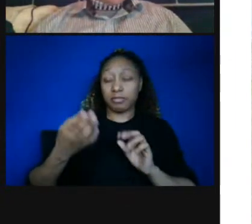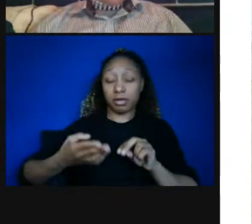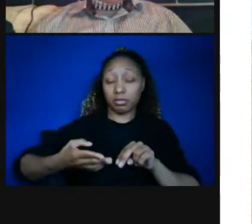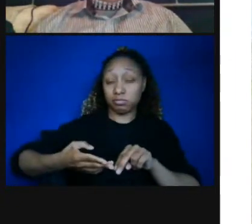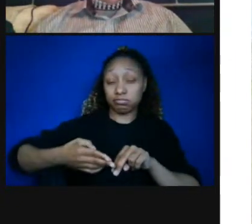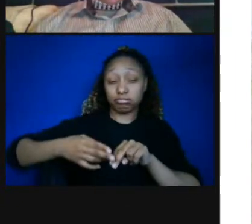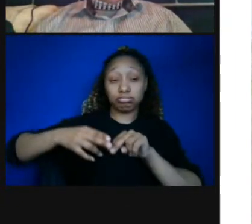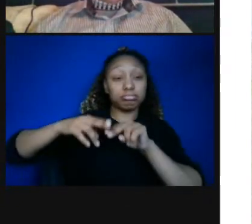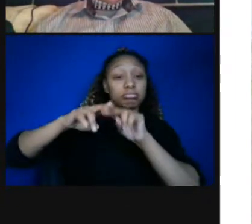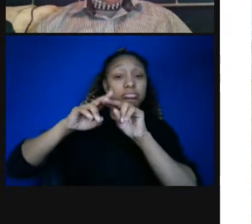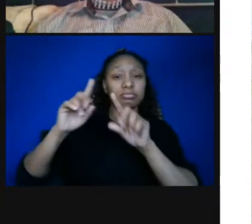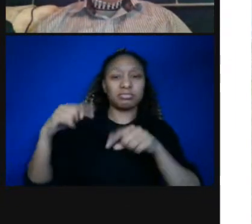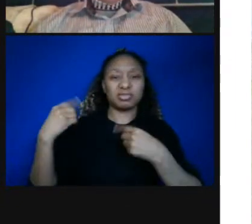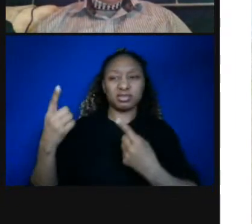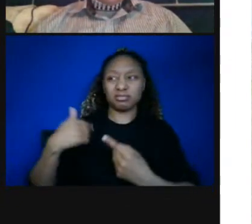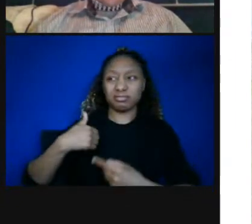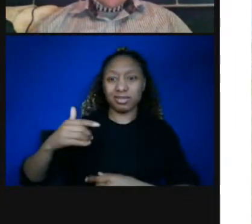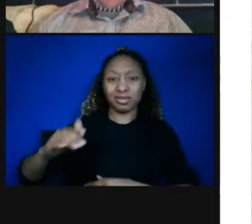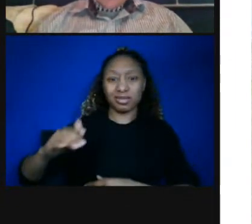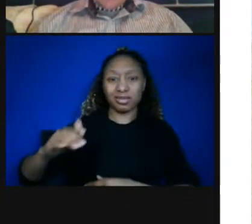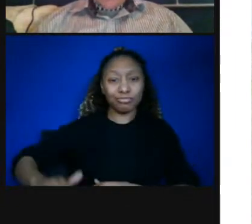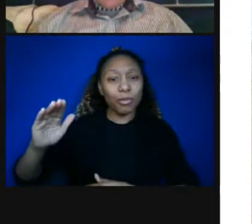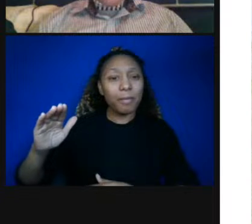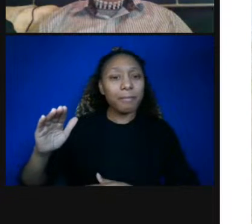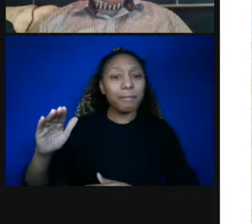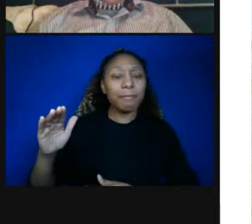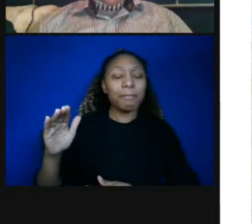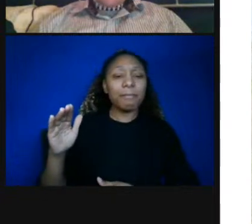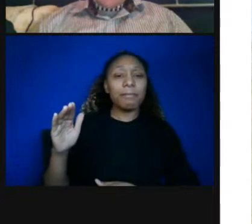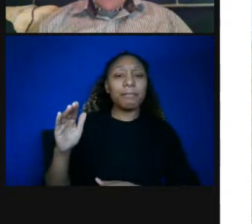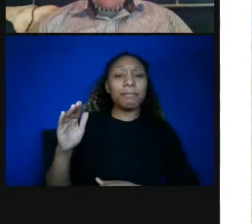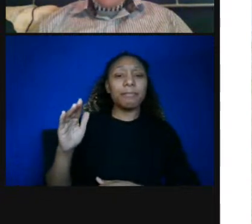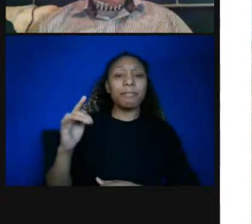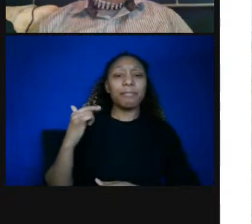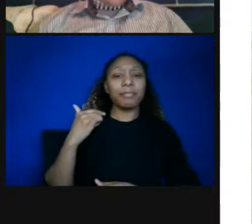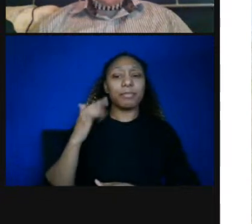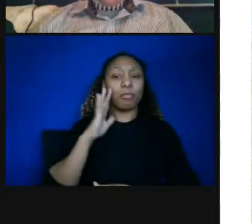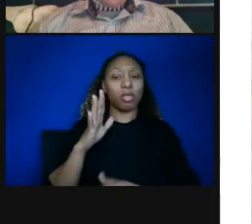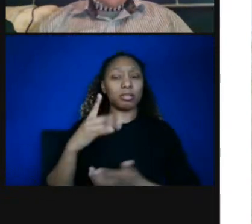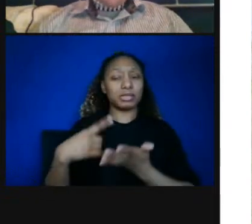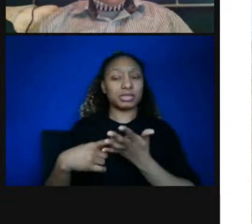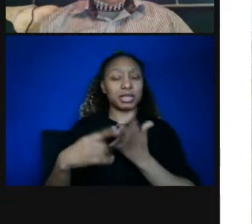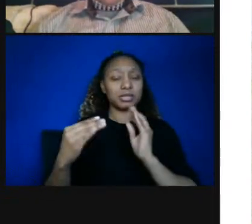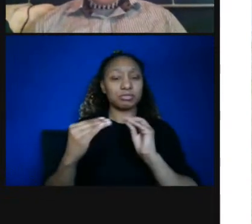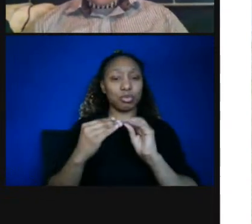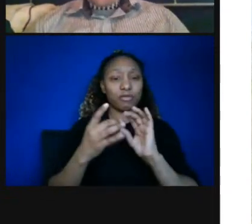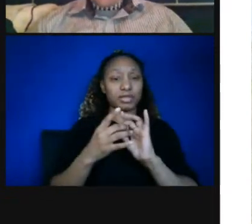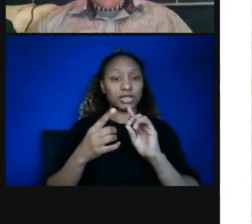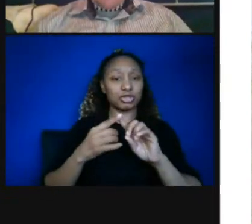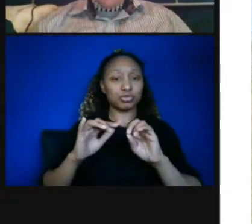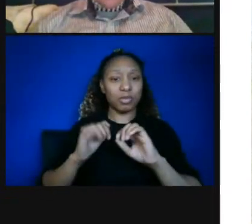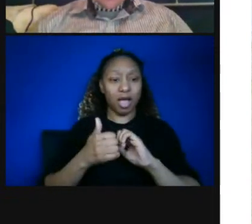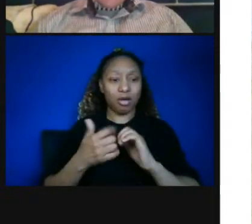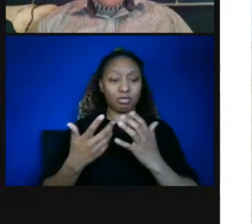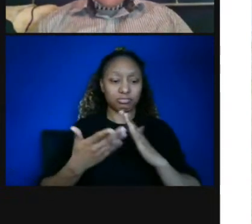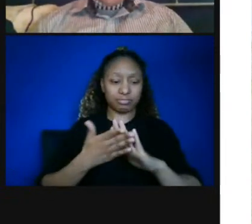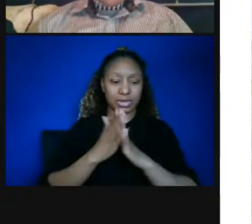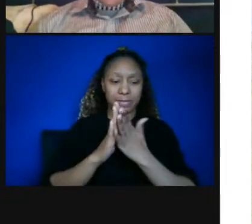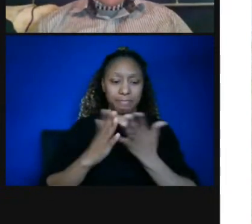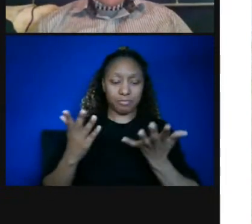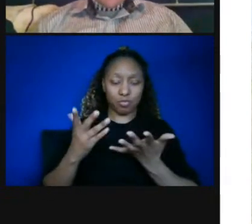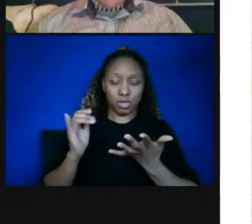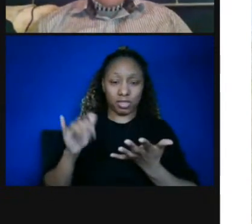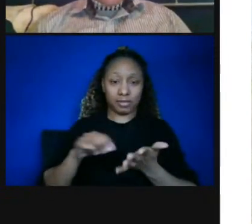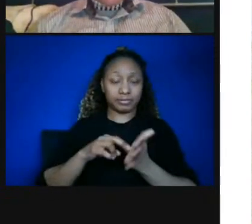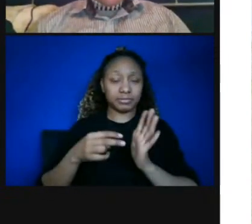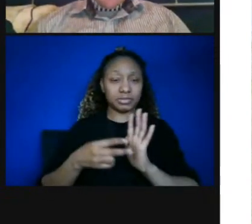since the time of their childhood, the time of their youth. And we'll talk a little bit now about kind of how they form and what are they. These